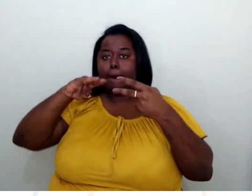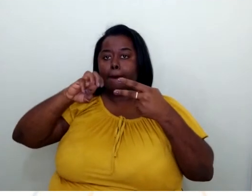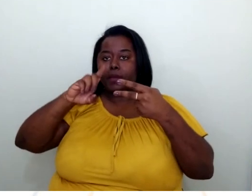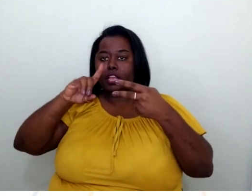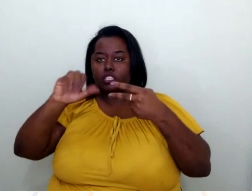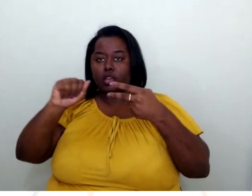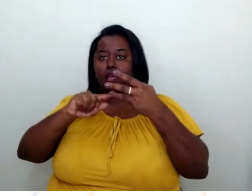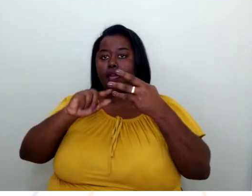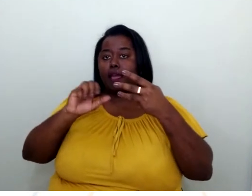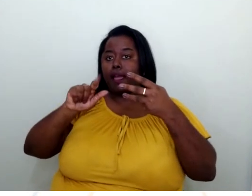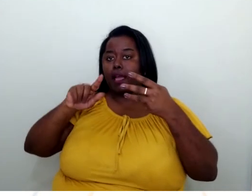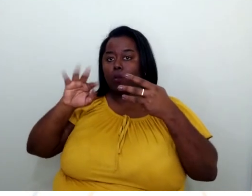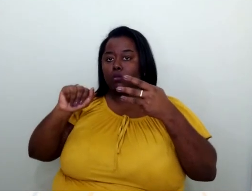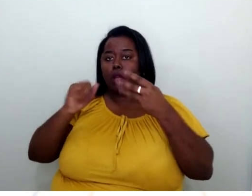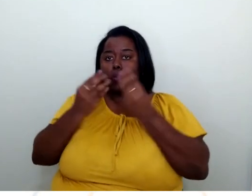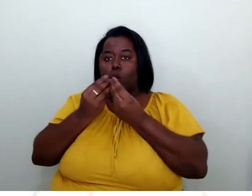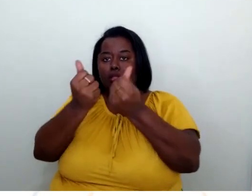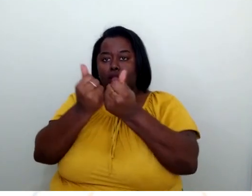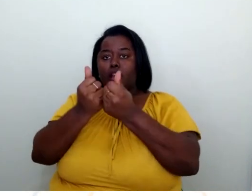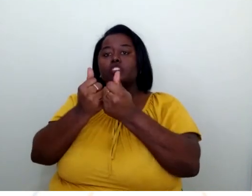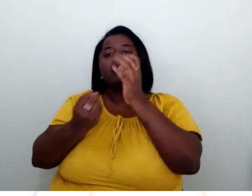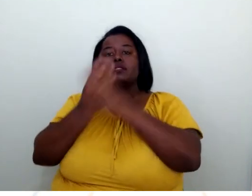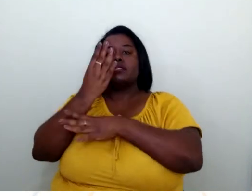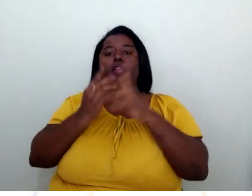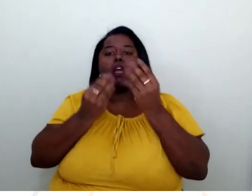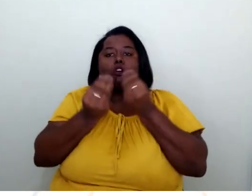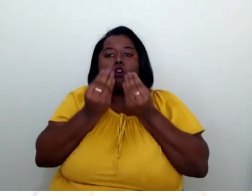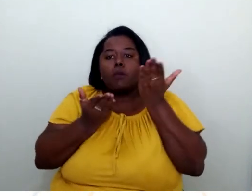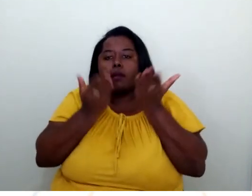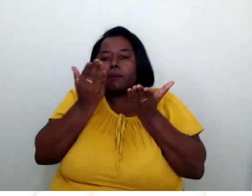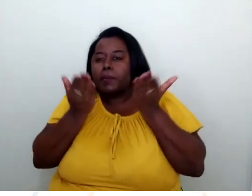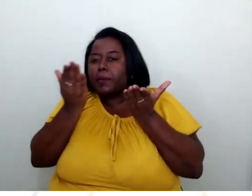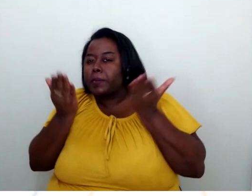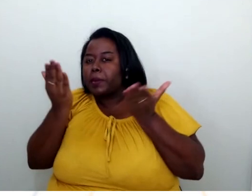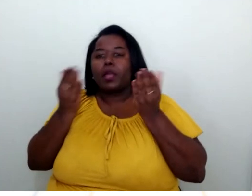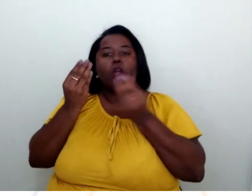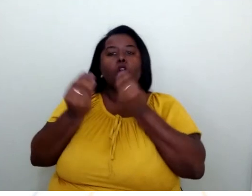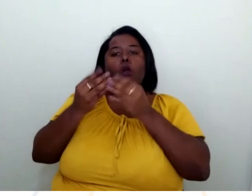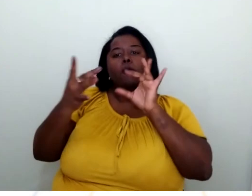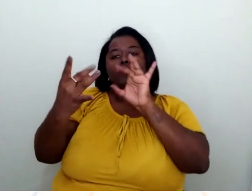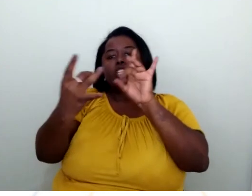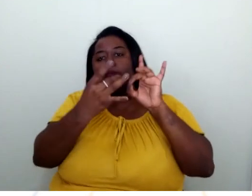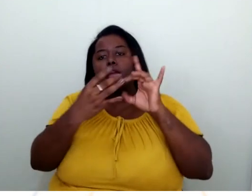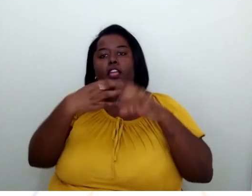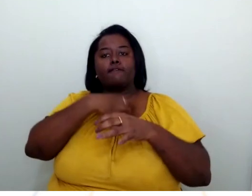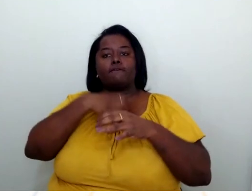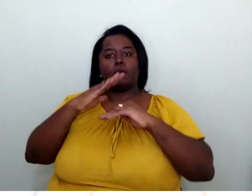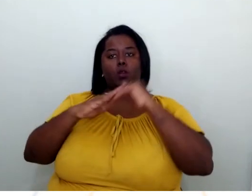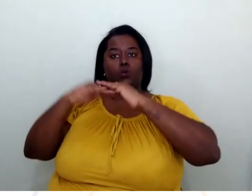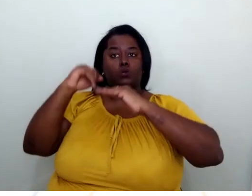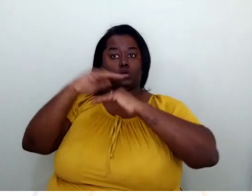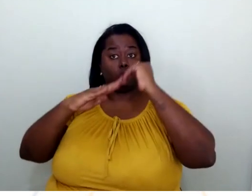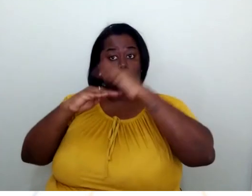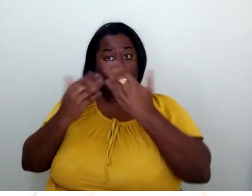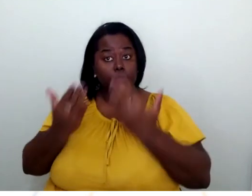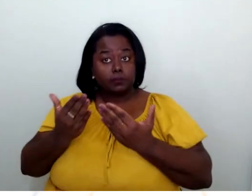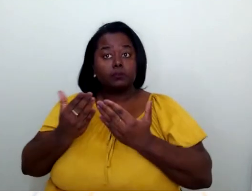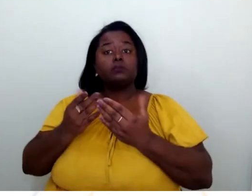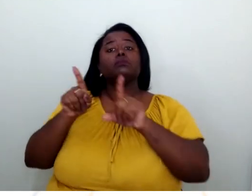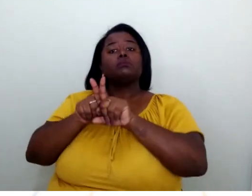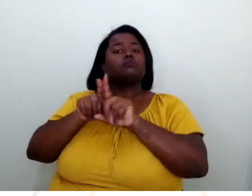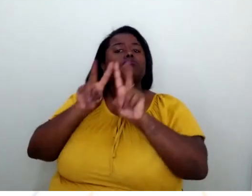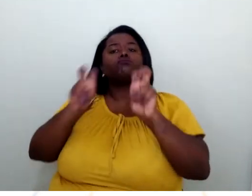have very little experience, formal experience, learning how to work in groups. So back in the